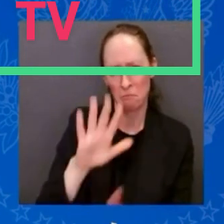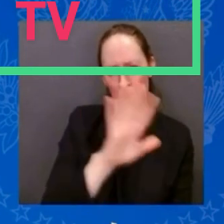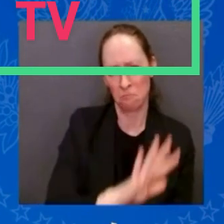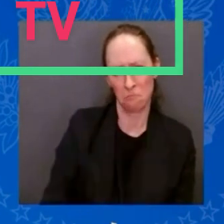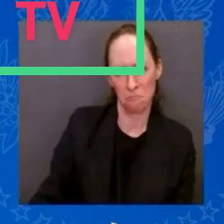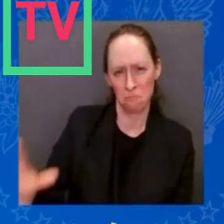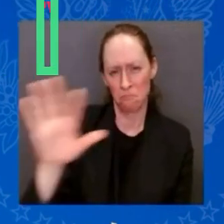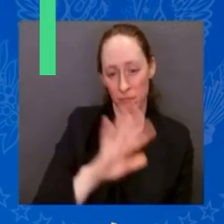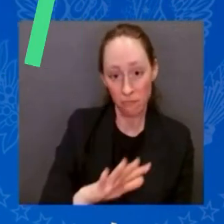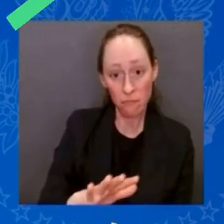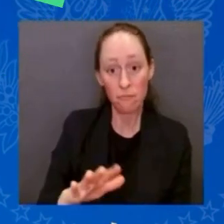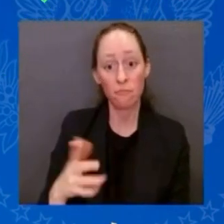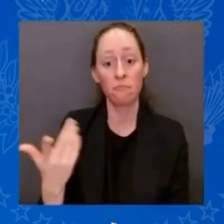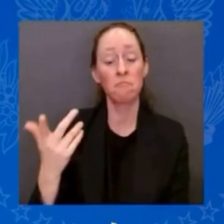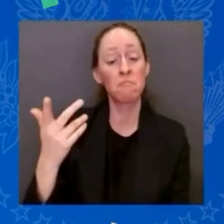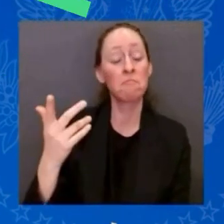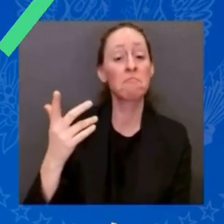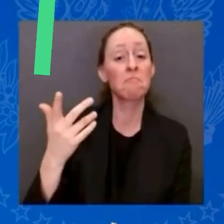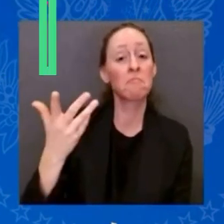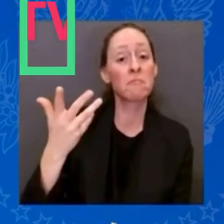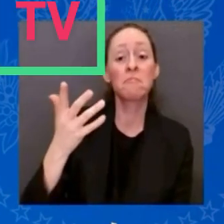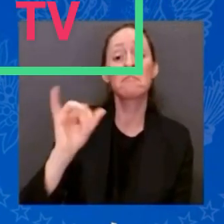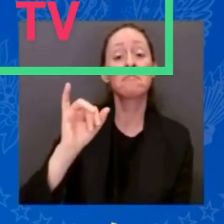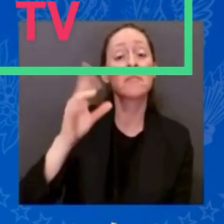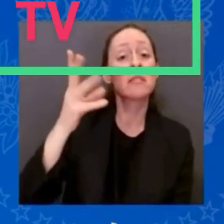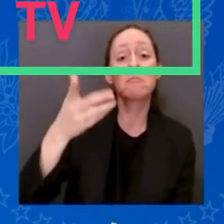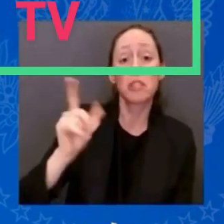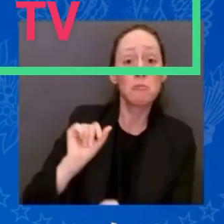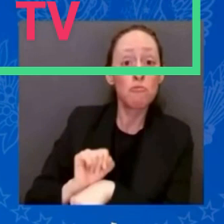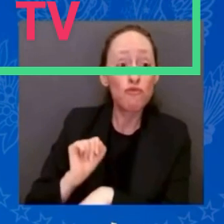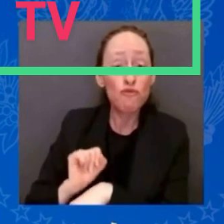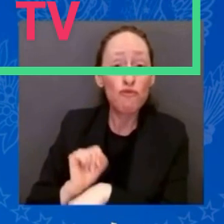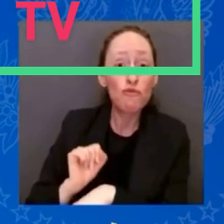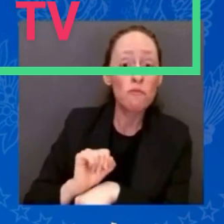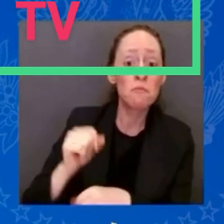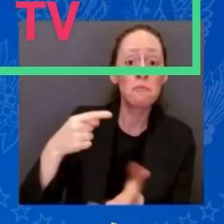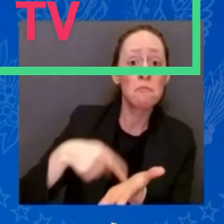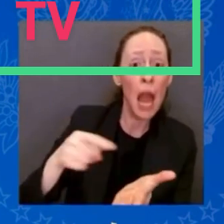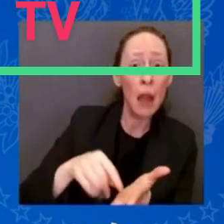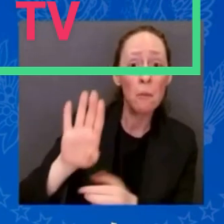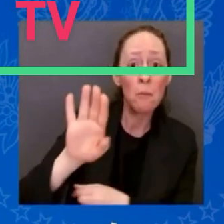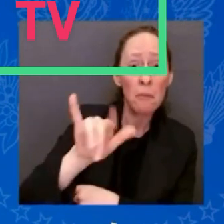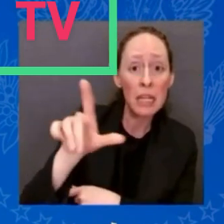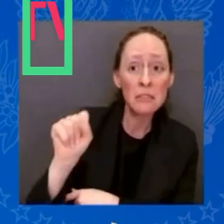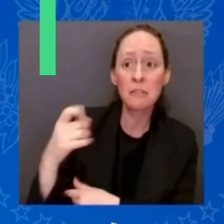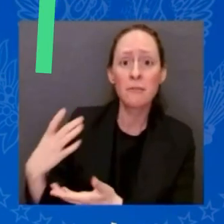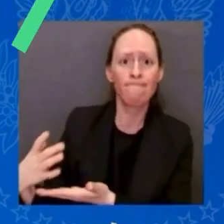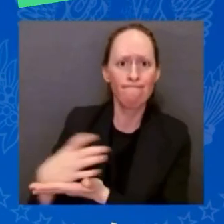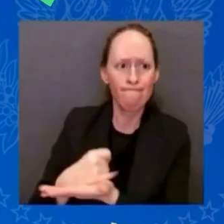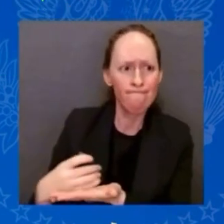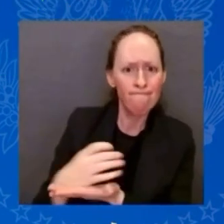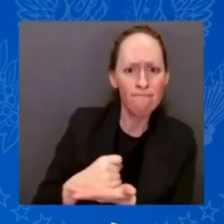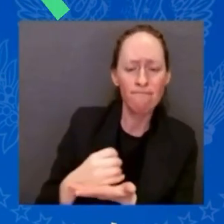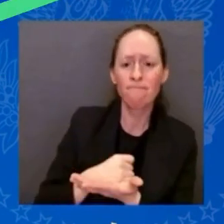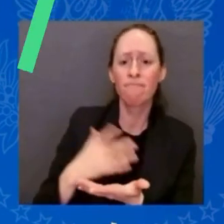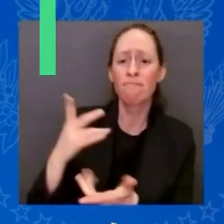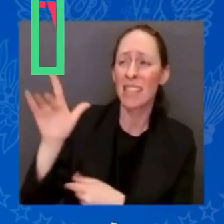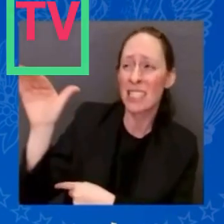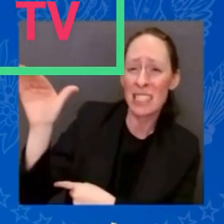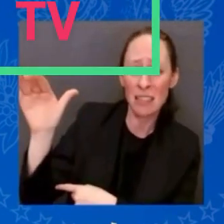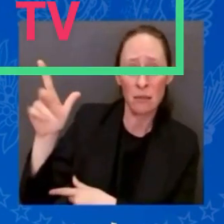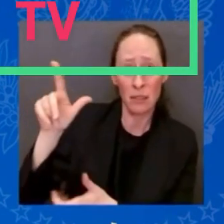trying to pay back his bills, asking for $10,000 in relief, come on. The hypocrisy is